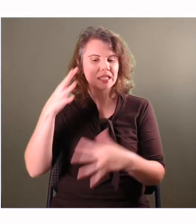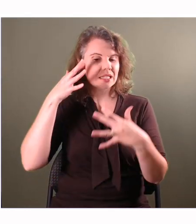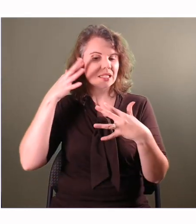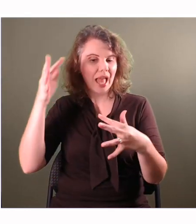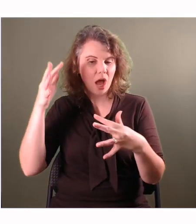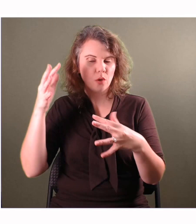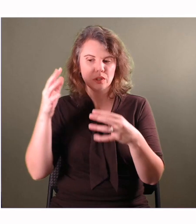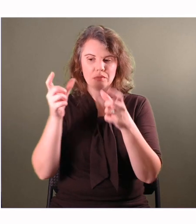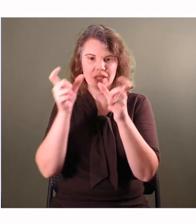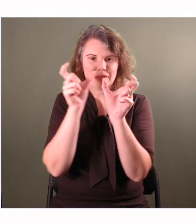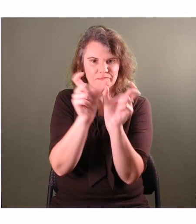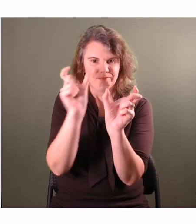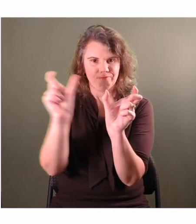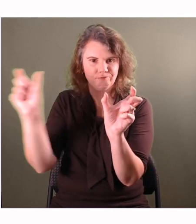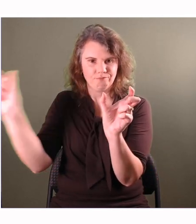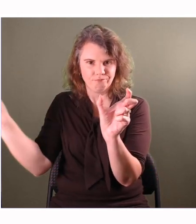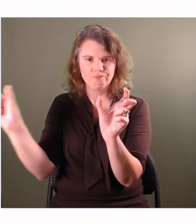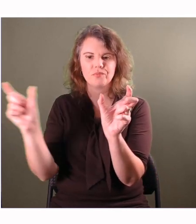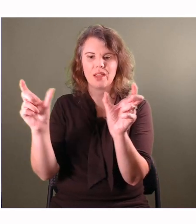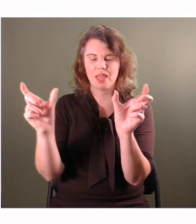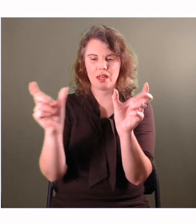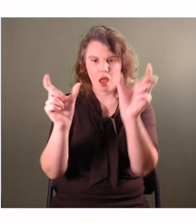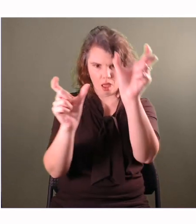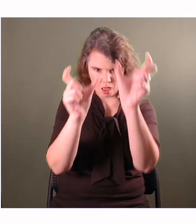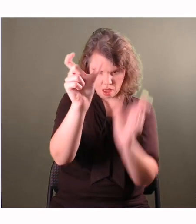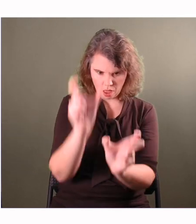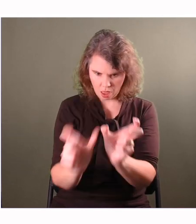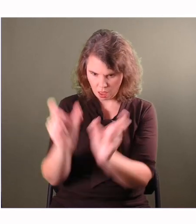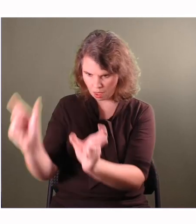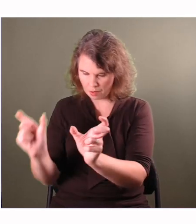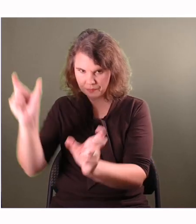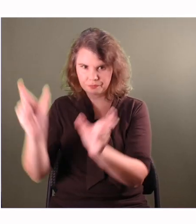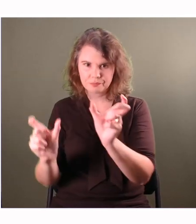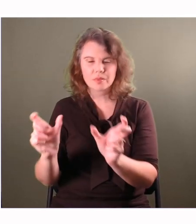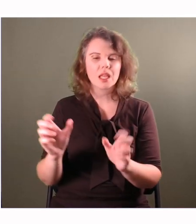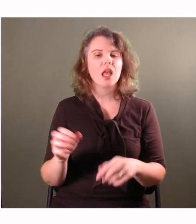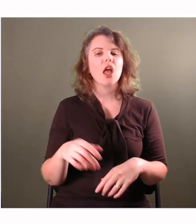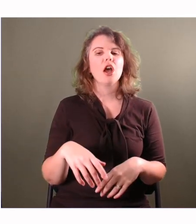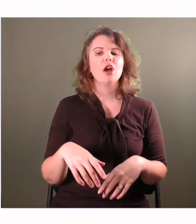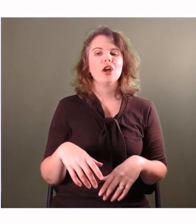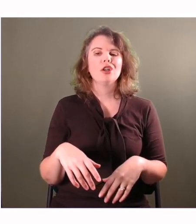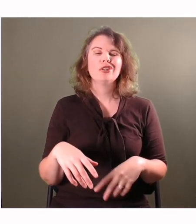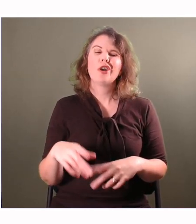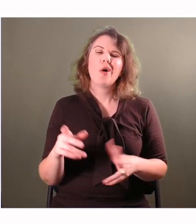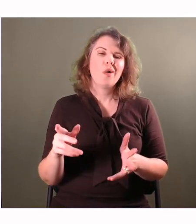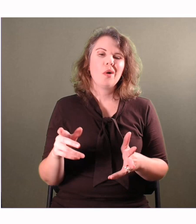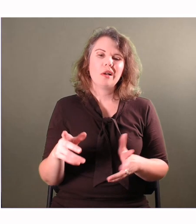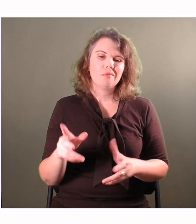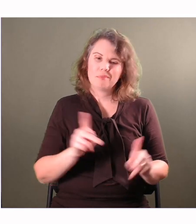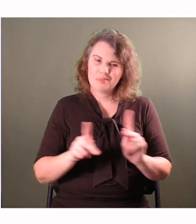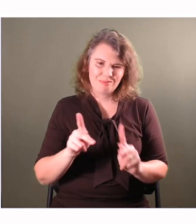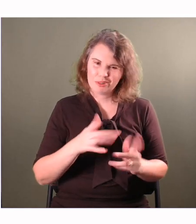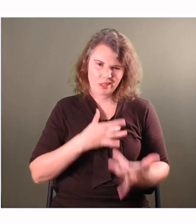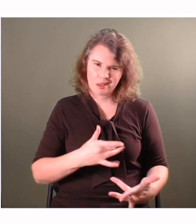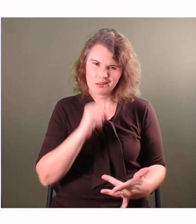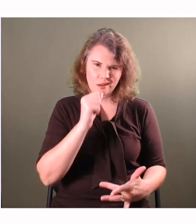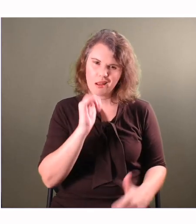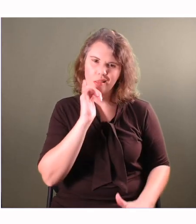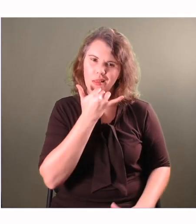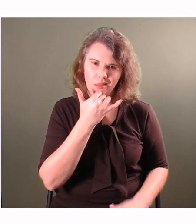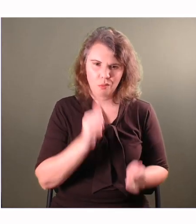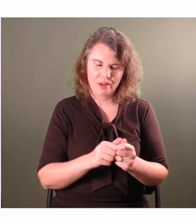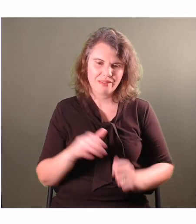building syllables from retrieved lexical information. Now, no one really is going to make a slip just saying the word